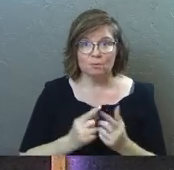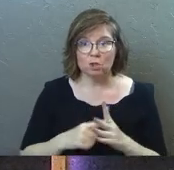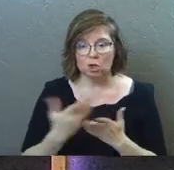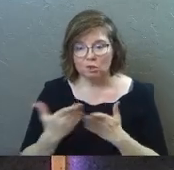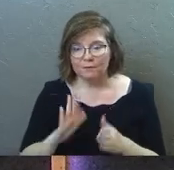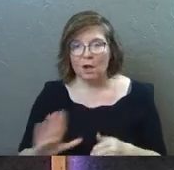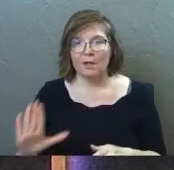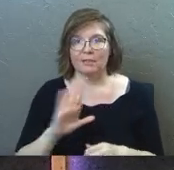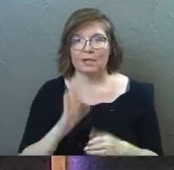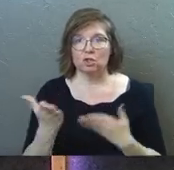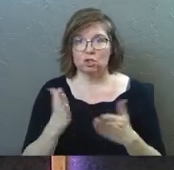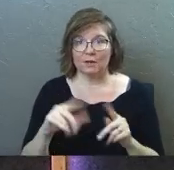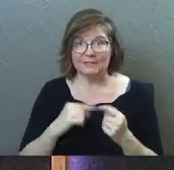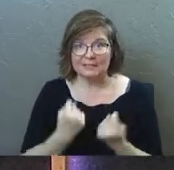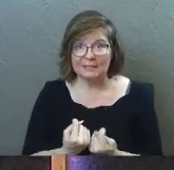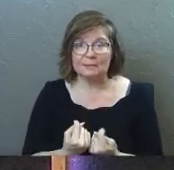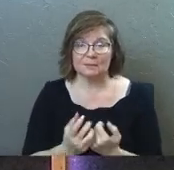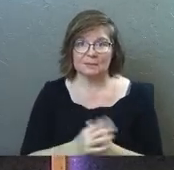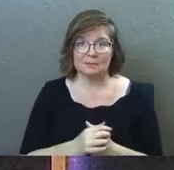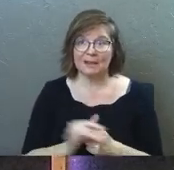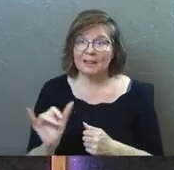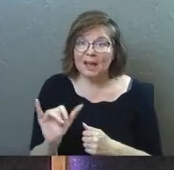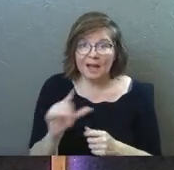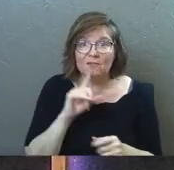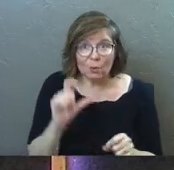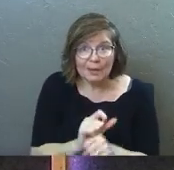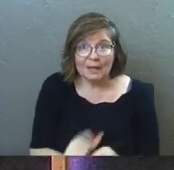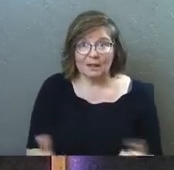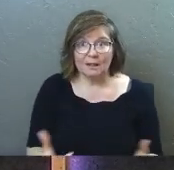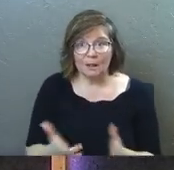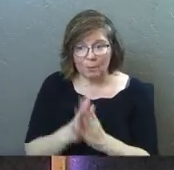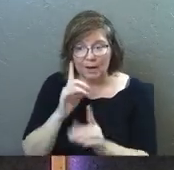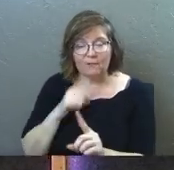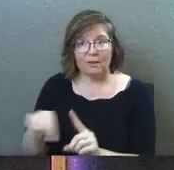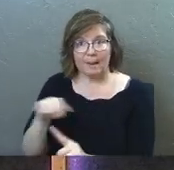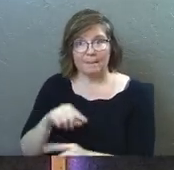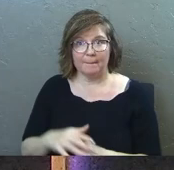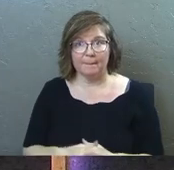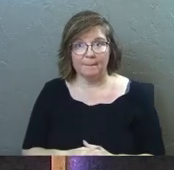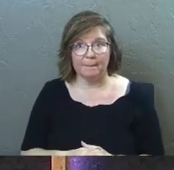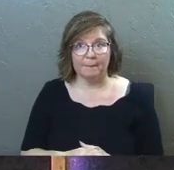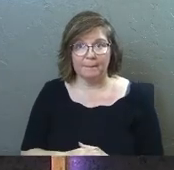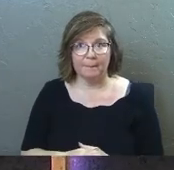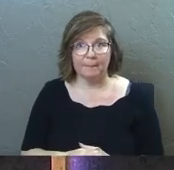groups and start serving on their serving teams. Like, for real, pray for them.